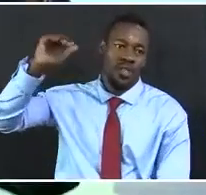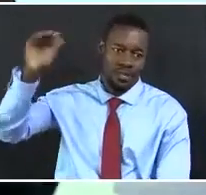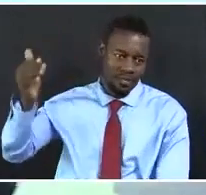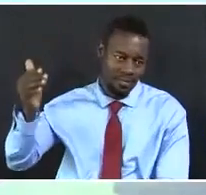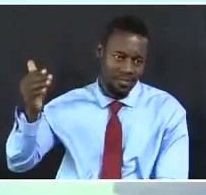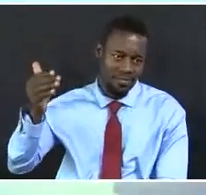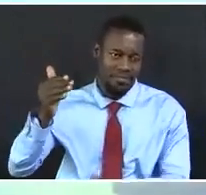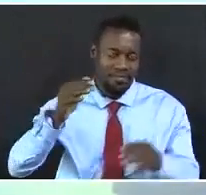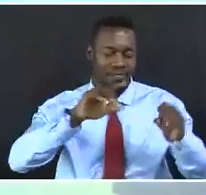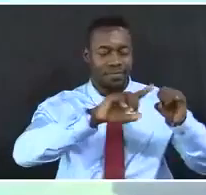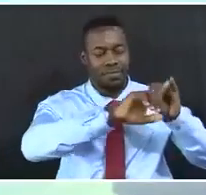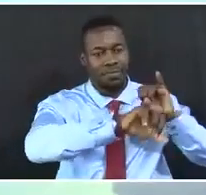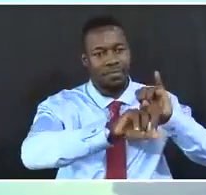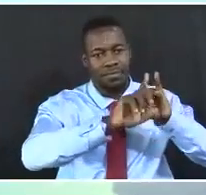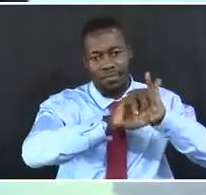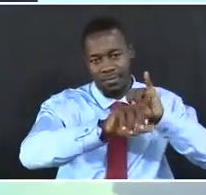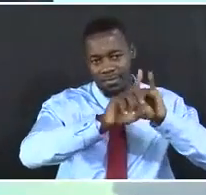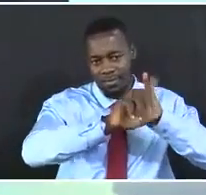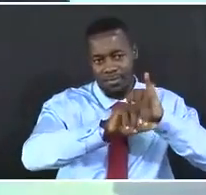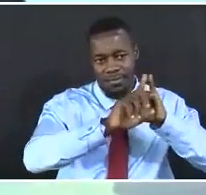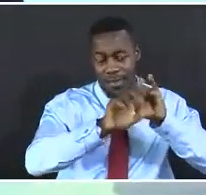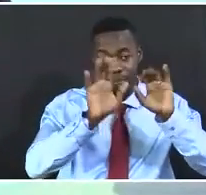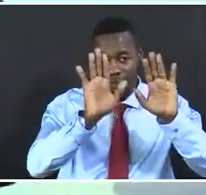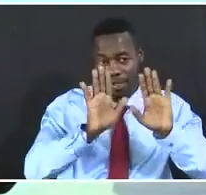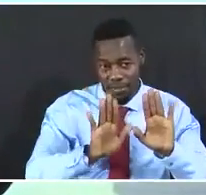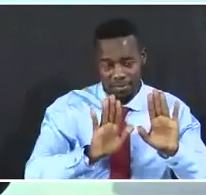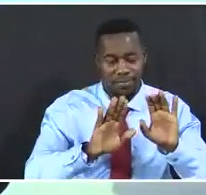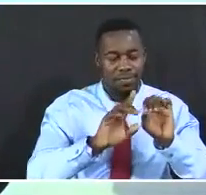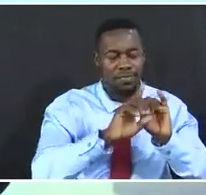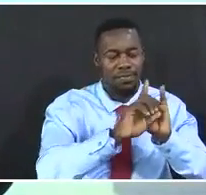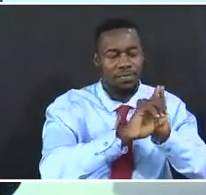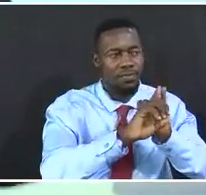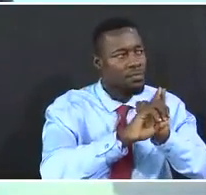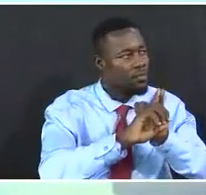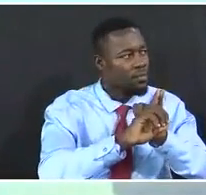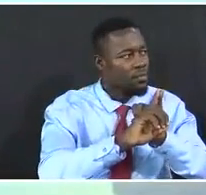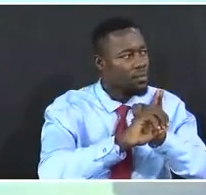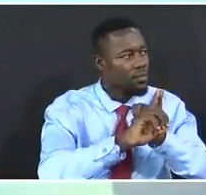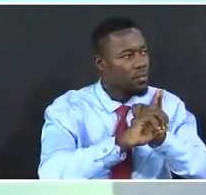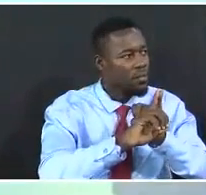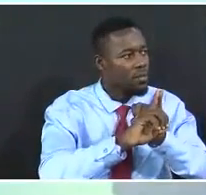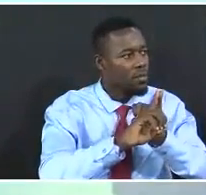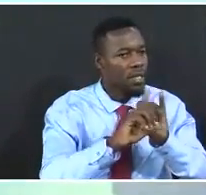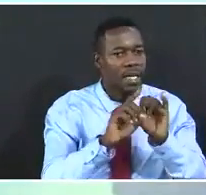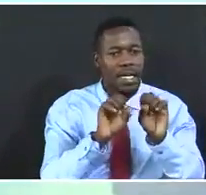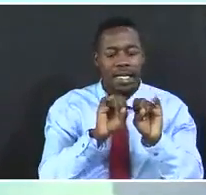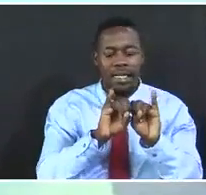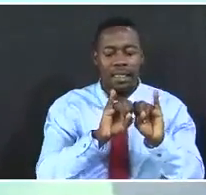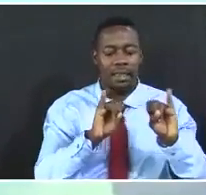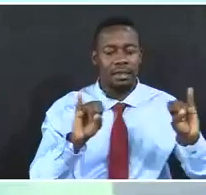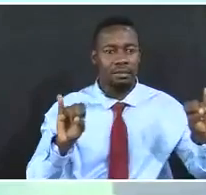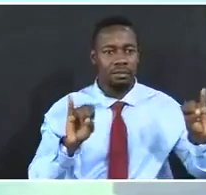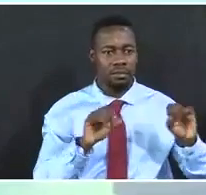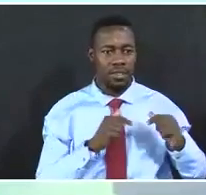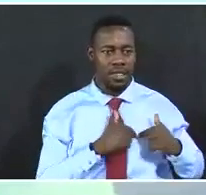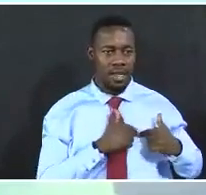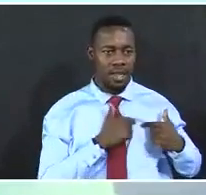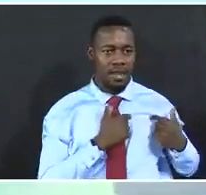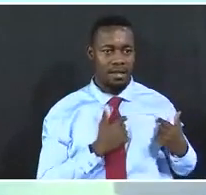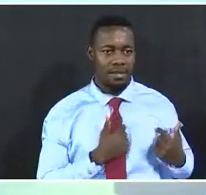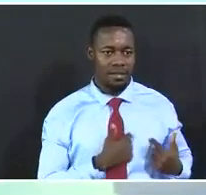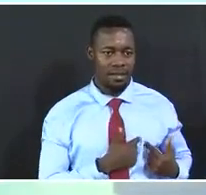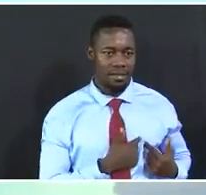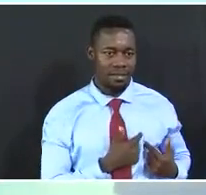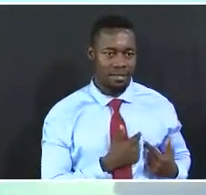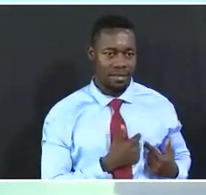one, the one who has clean hands. The one who has clean hands is the one who